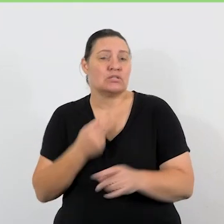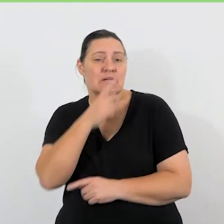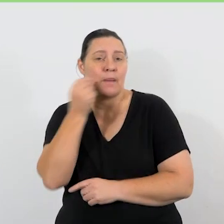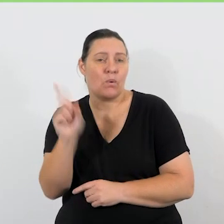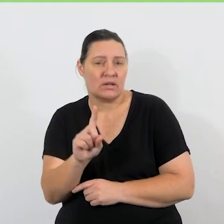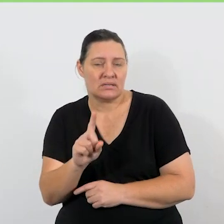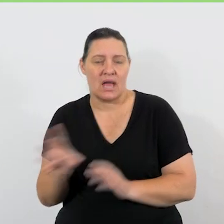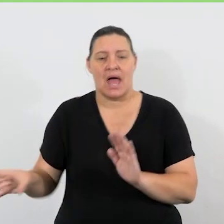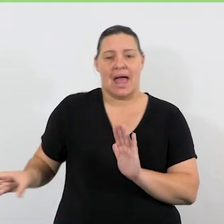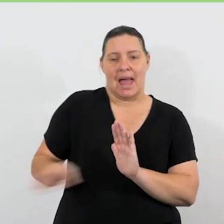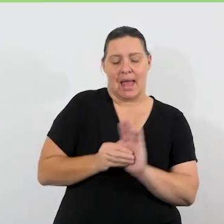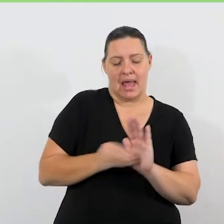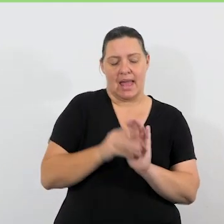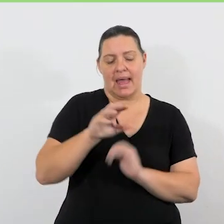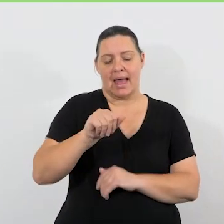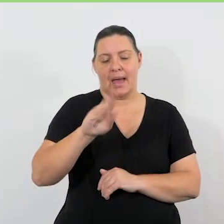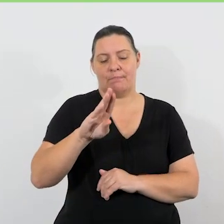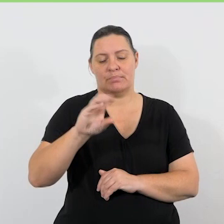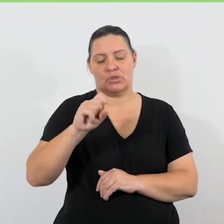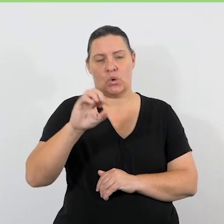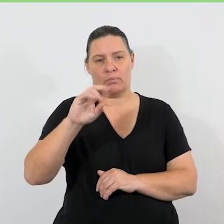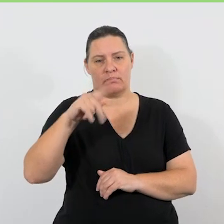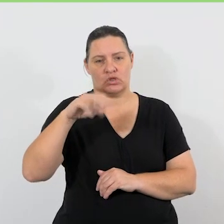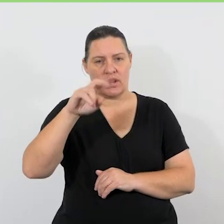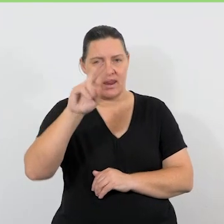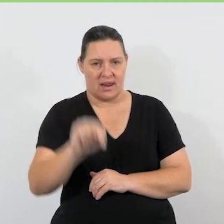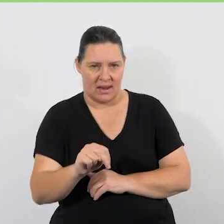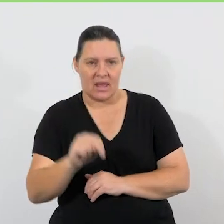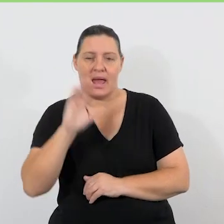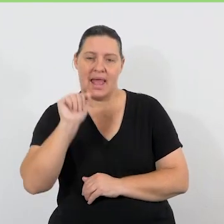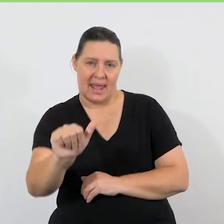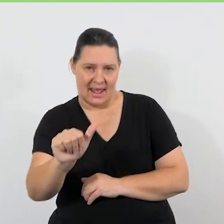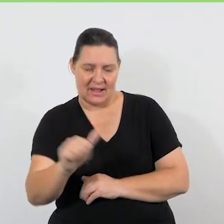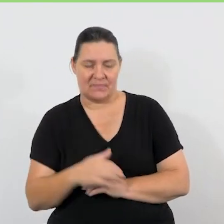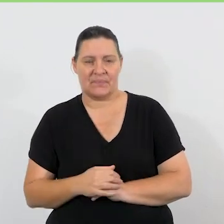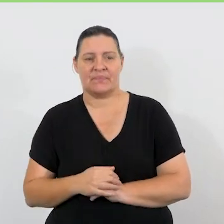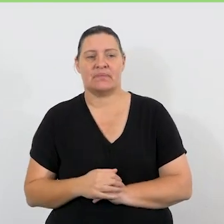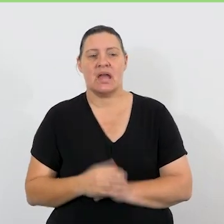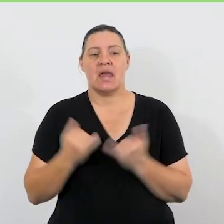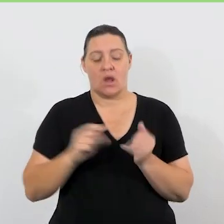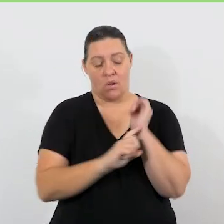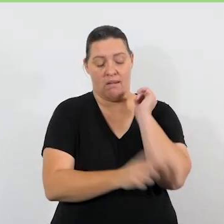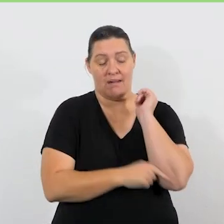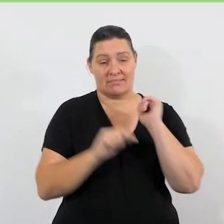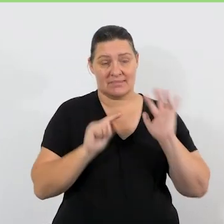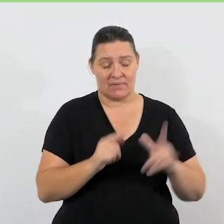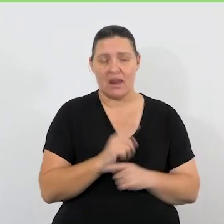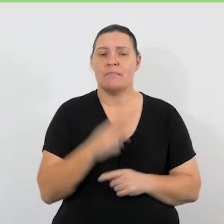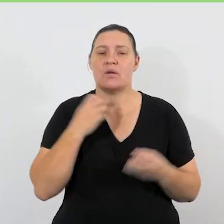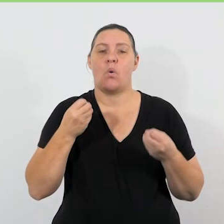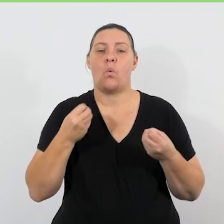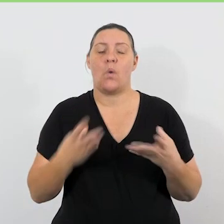is called absorption. Very good. So the answer here is A. Then our last one